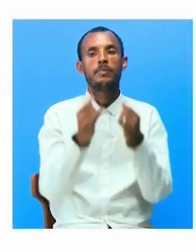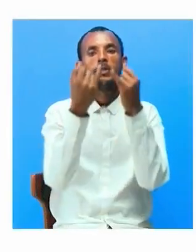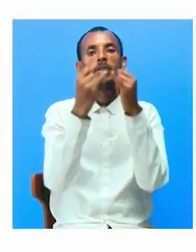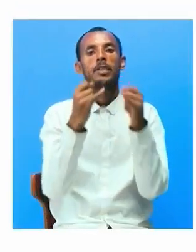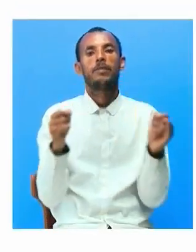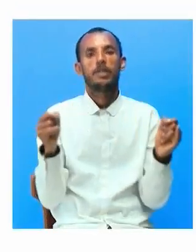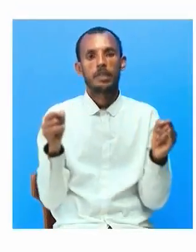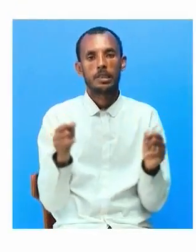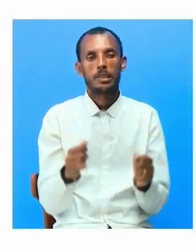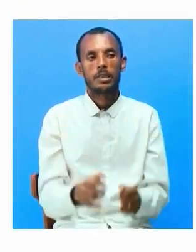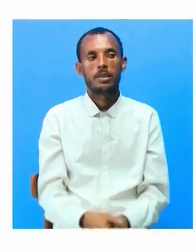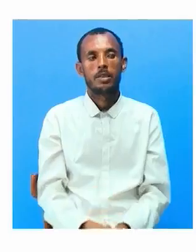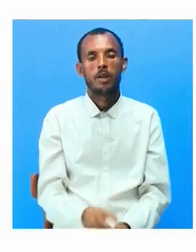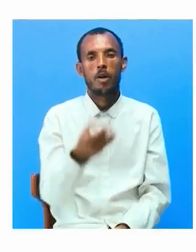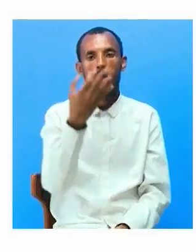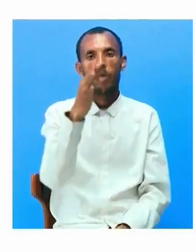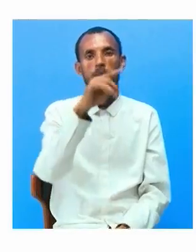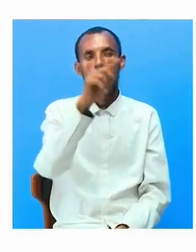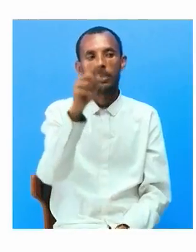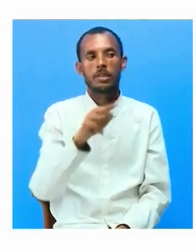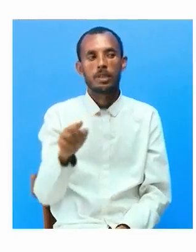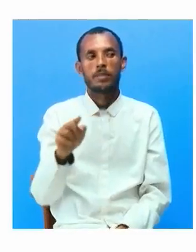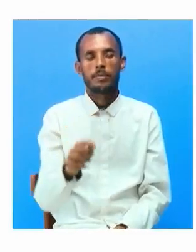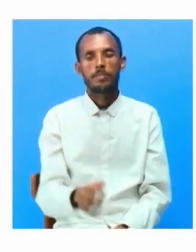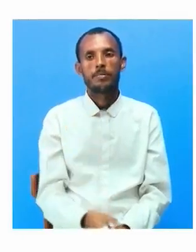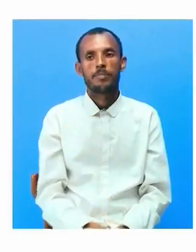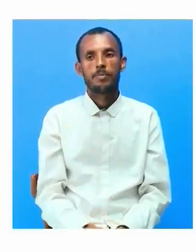Division of integers.